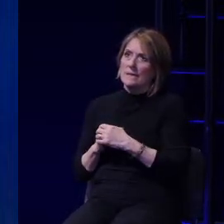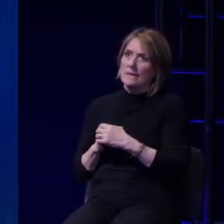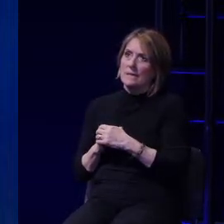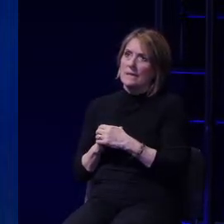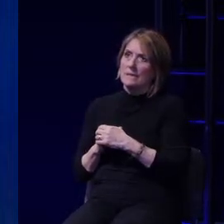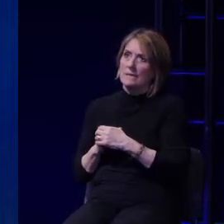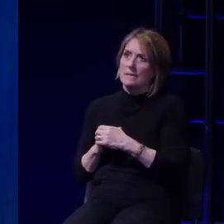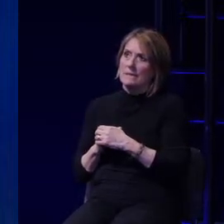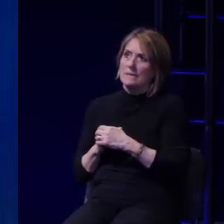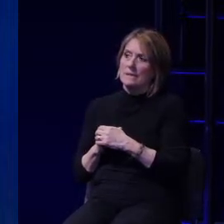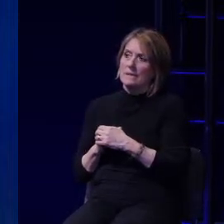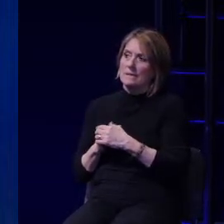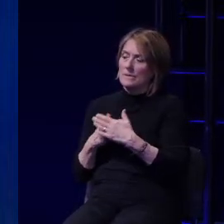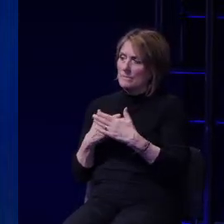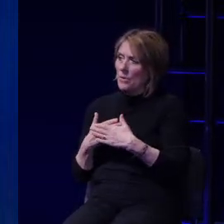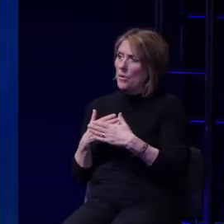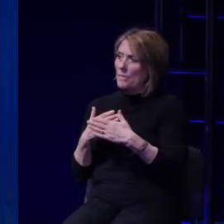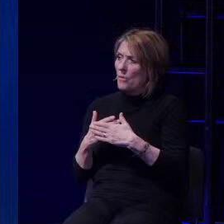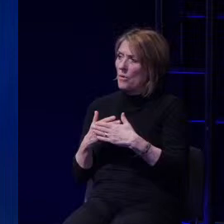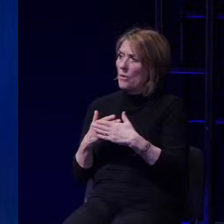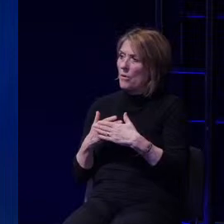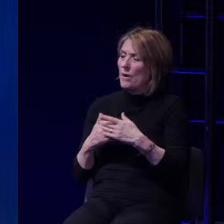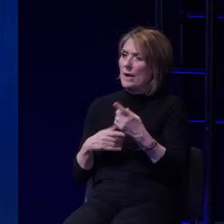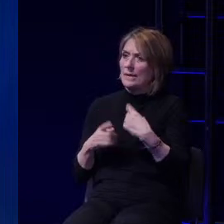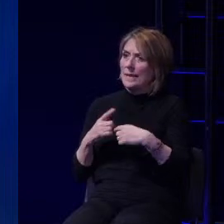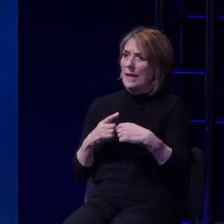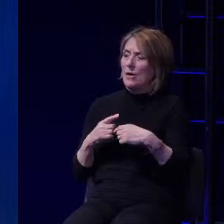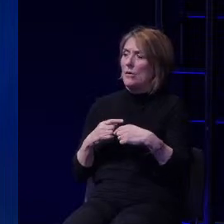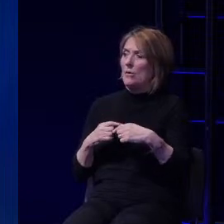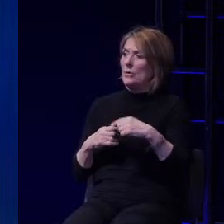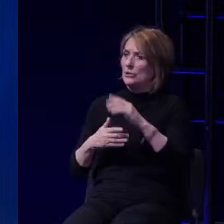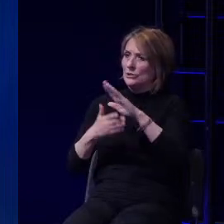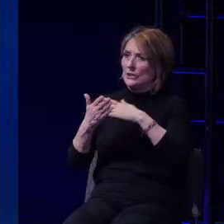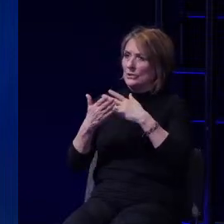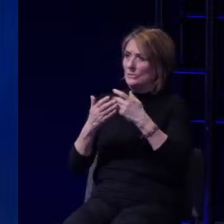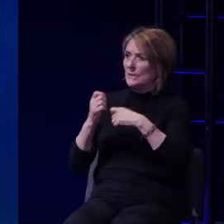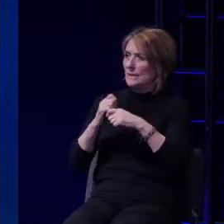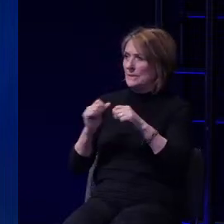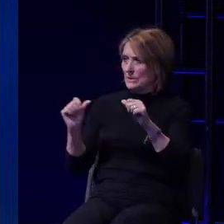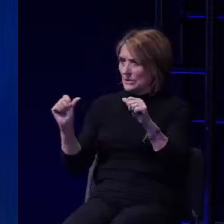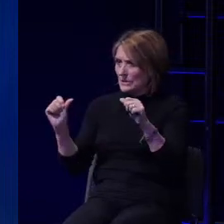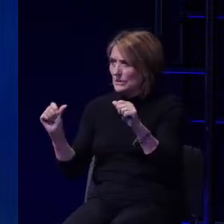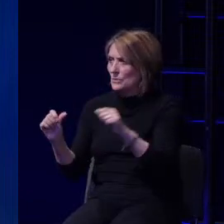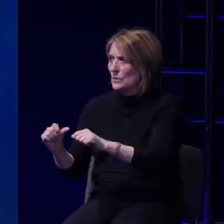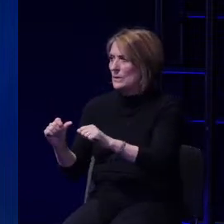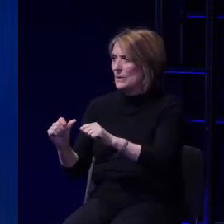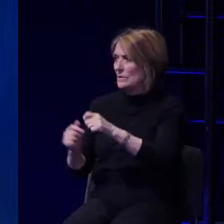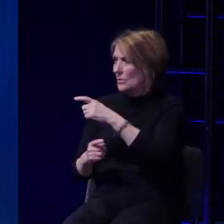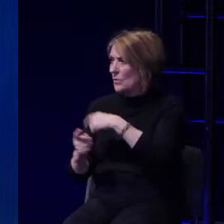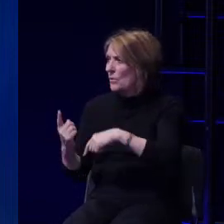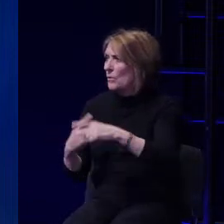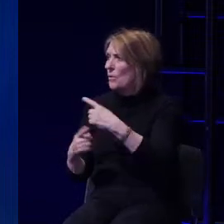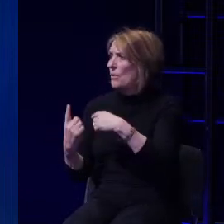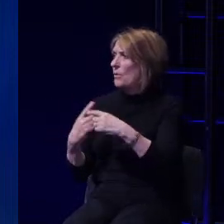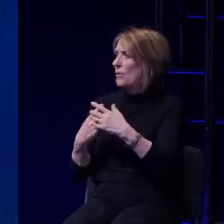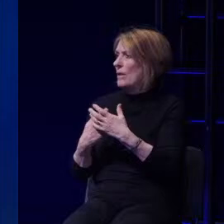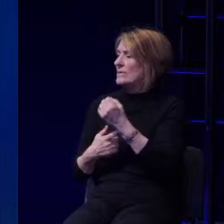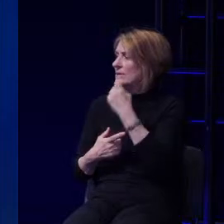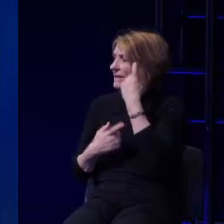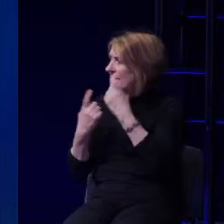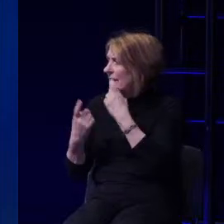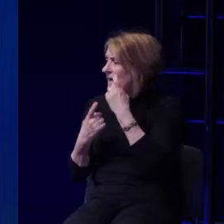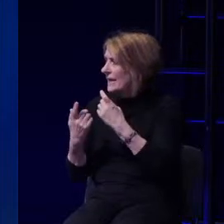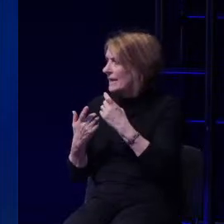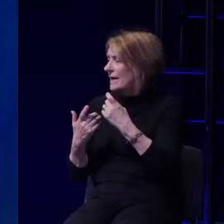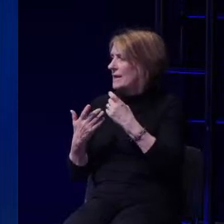more and more, as schedules get squeezed, and we're all having to sort of think on the